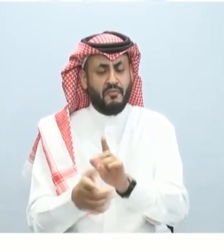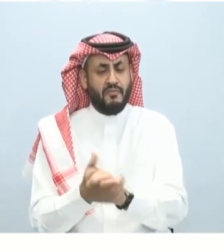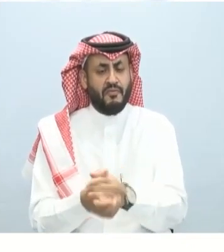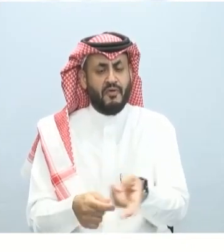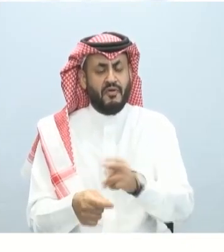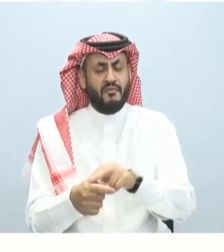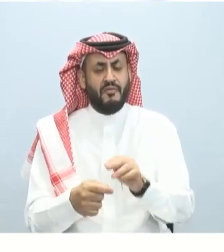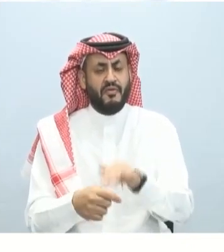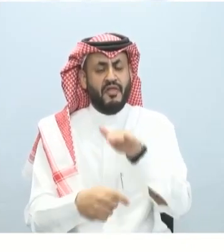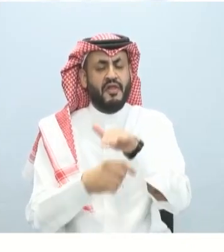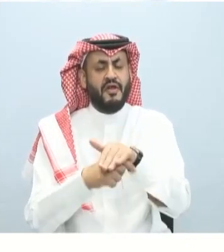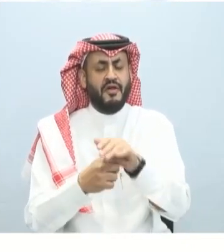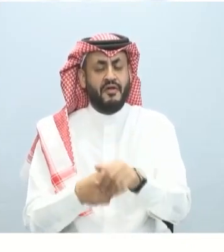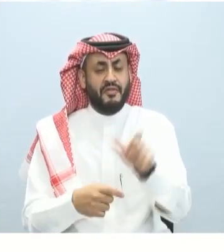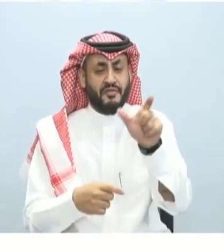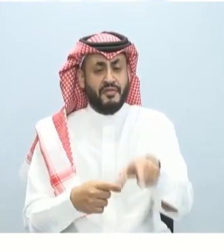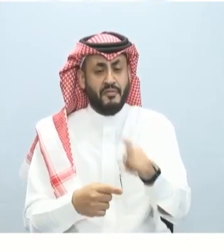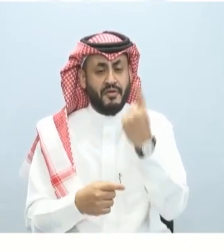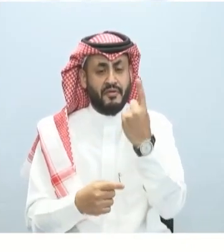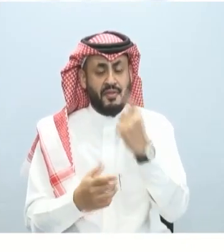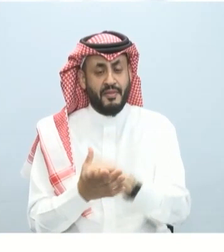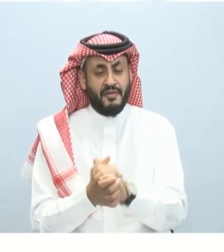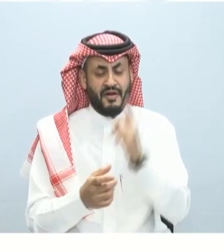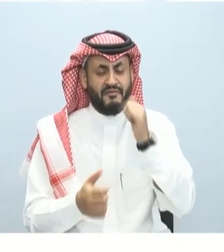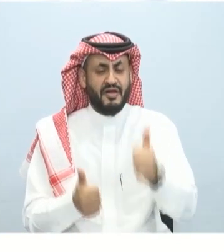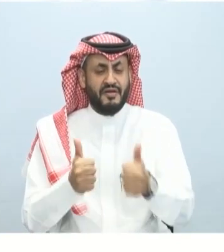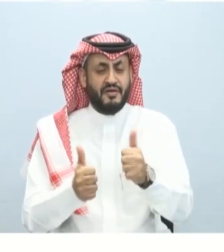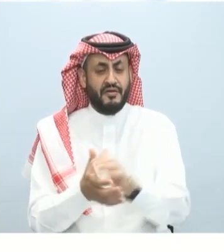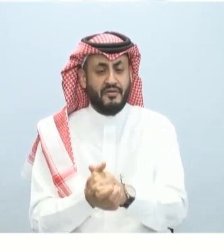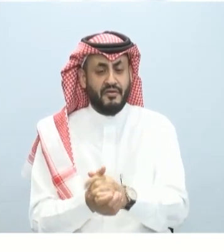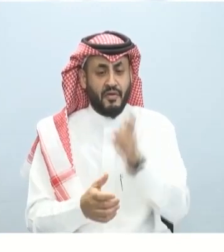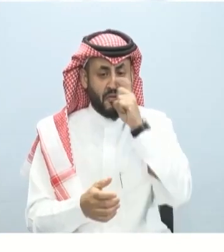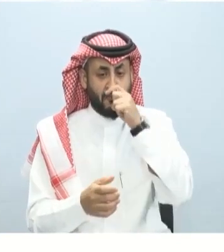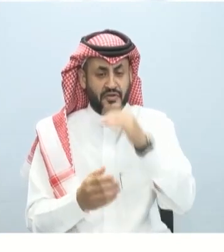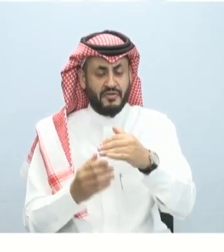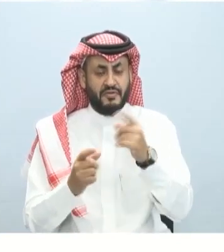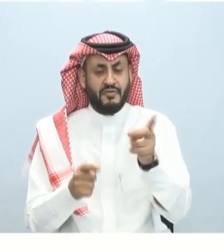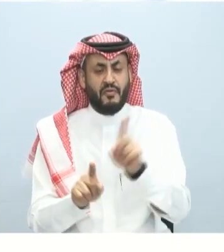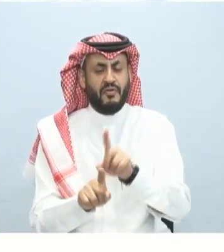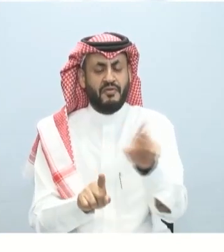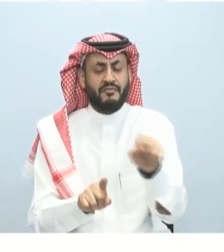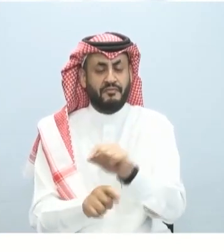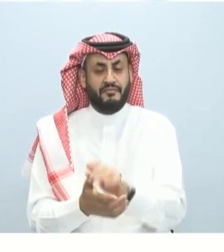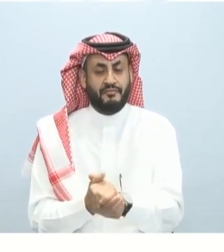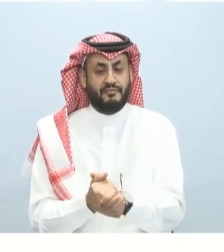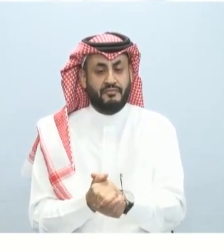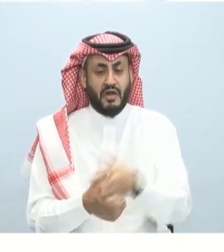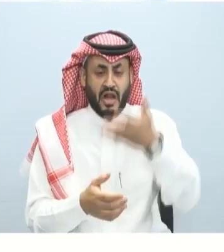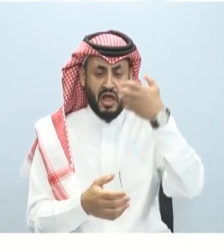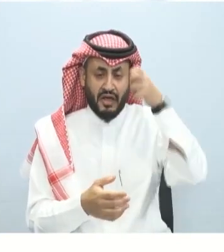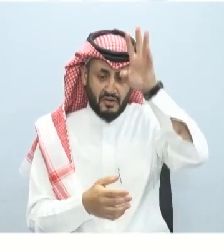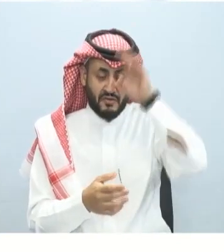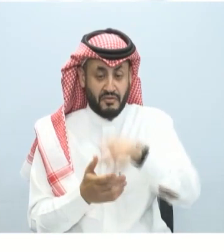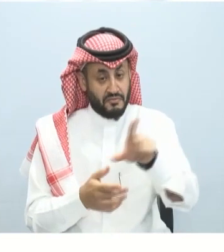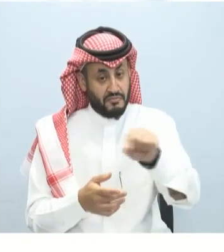main character, and there is usually a test that the character must undergo. The Lion King is a good